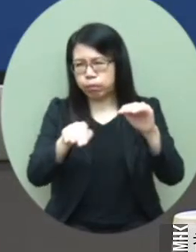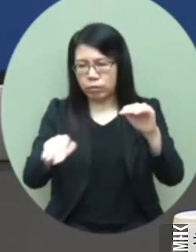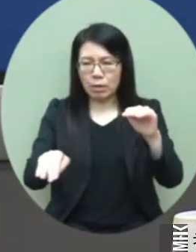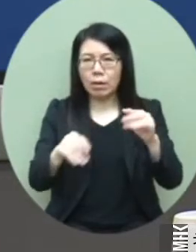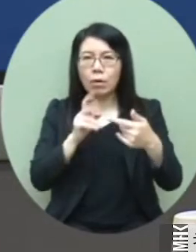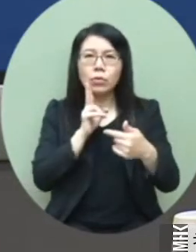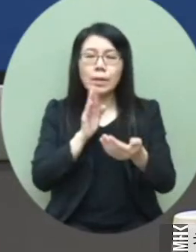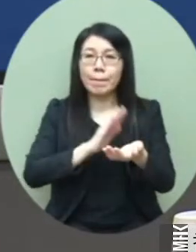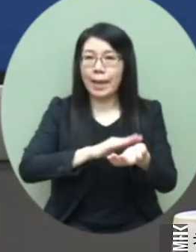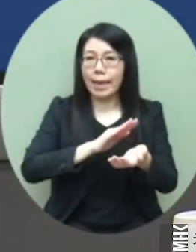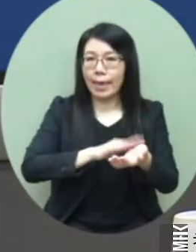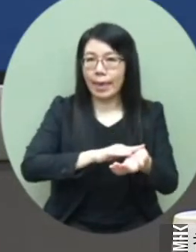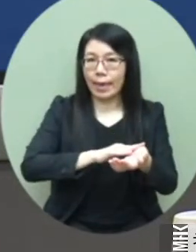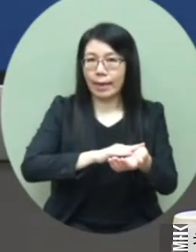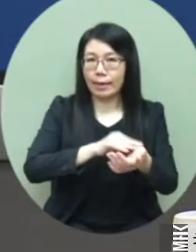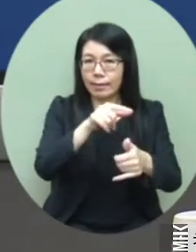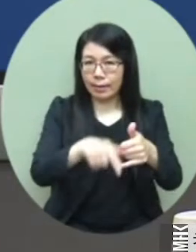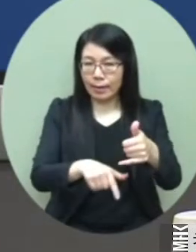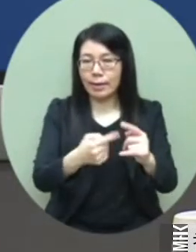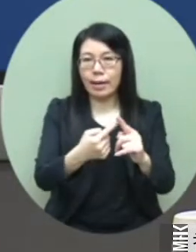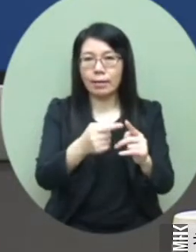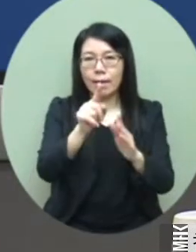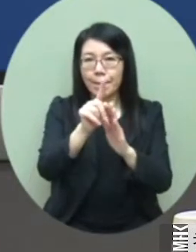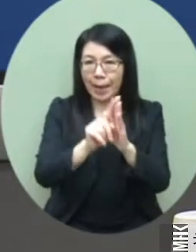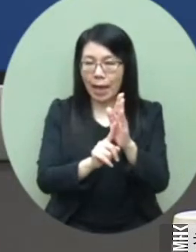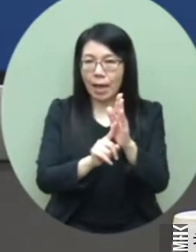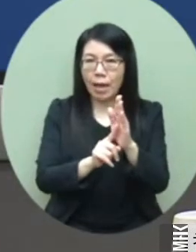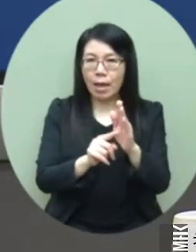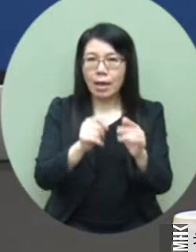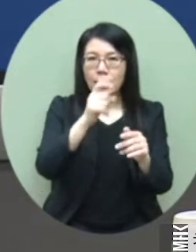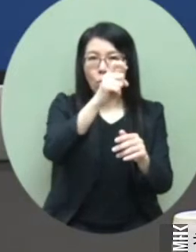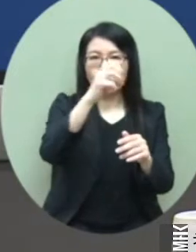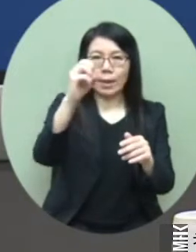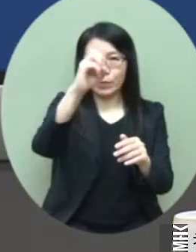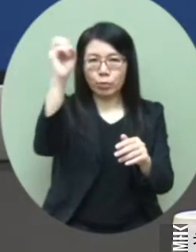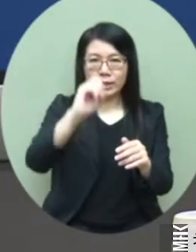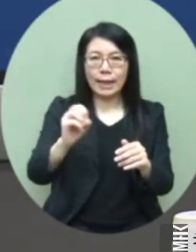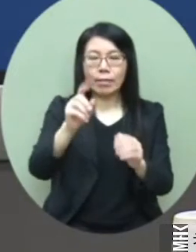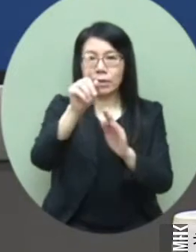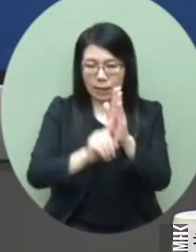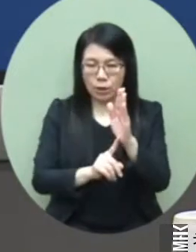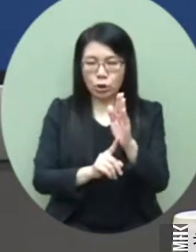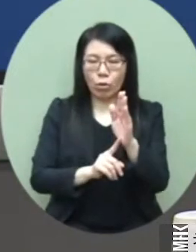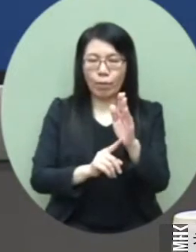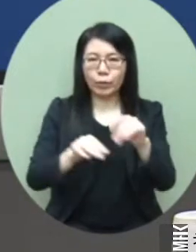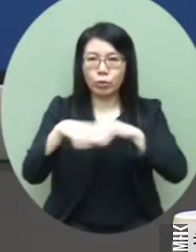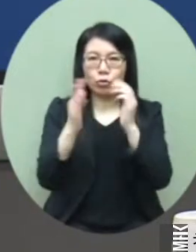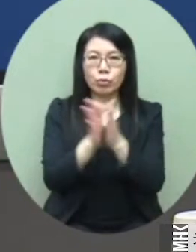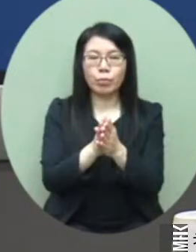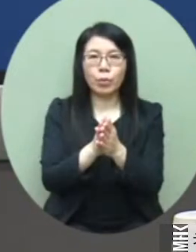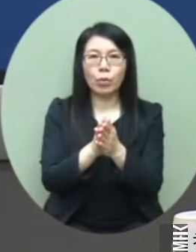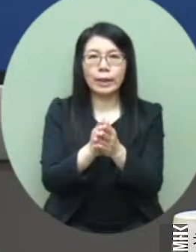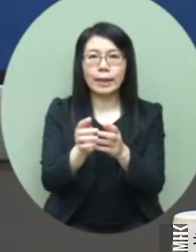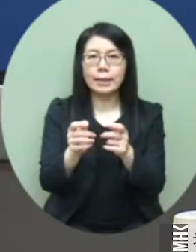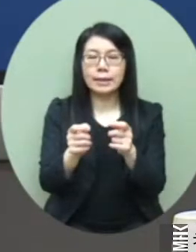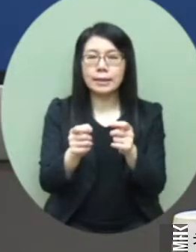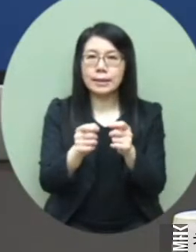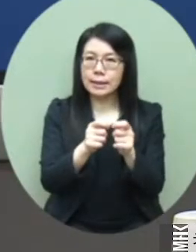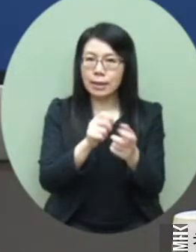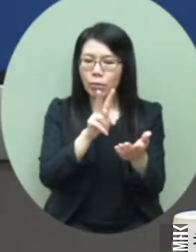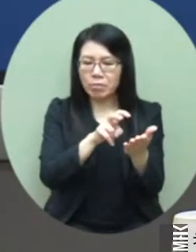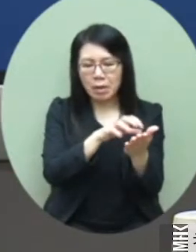that has dropped by over 90%, but all the other indicators that we have been monitoring from the